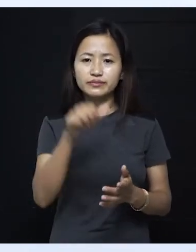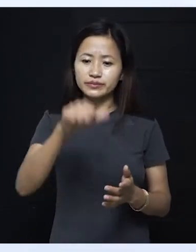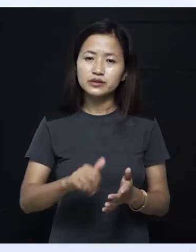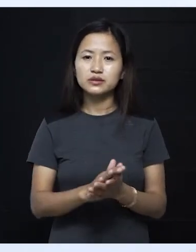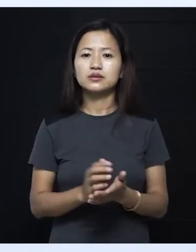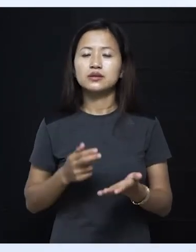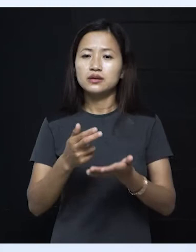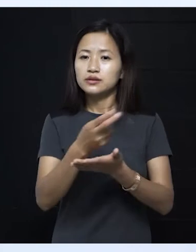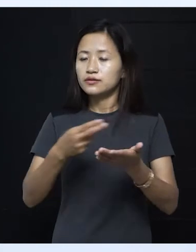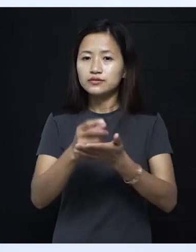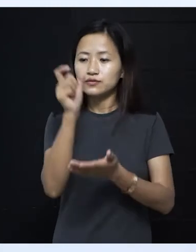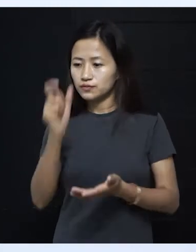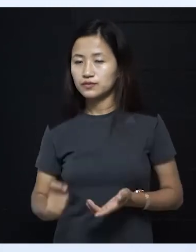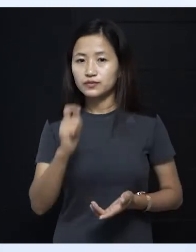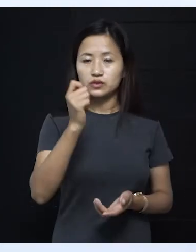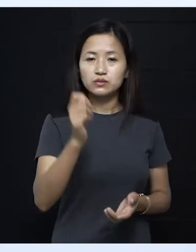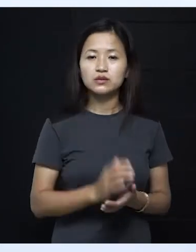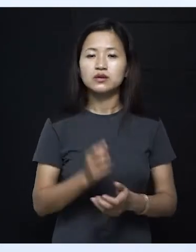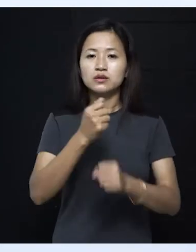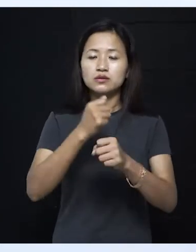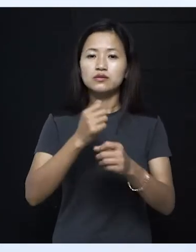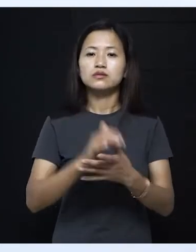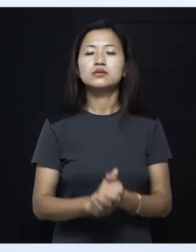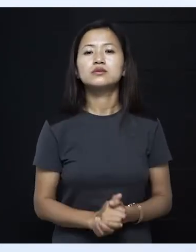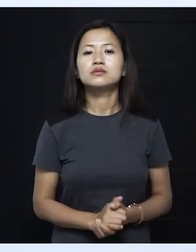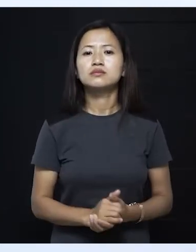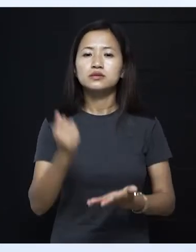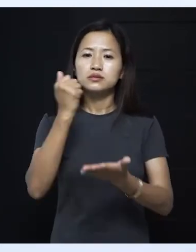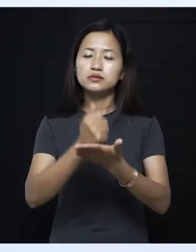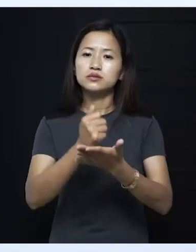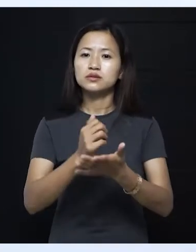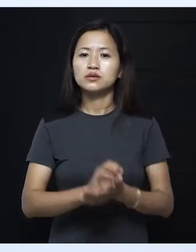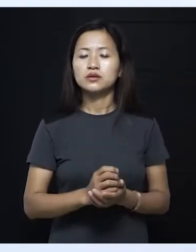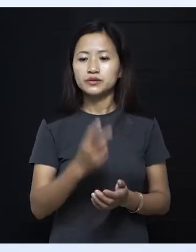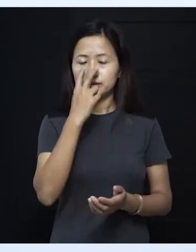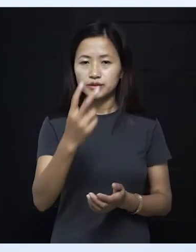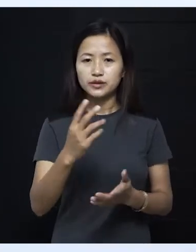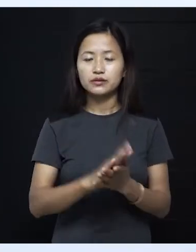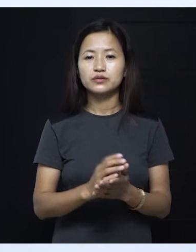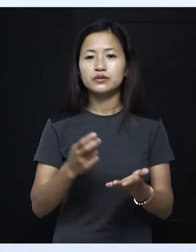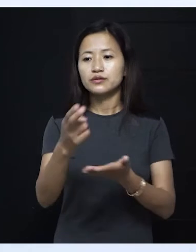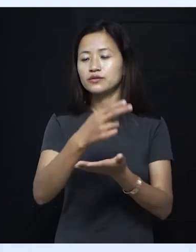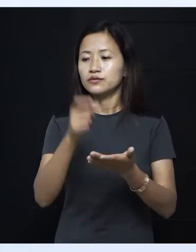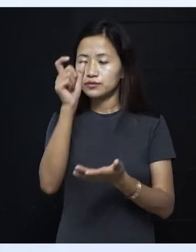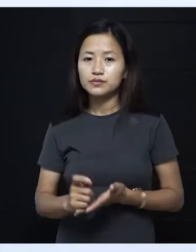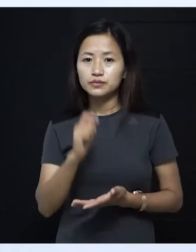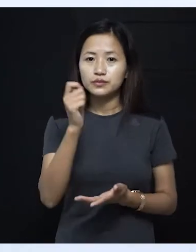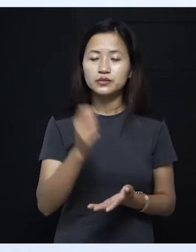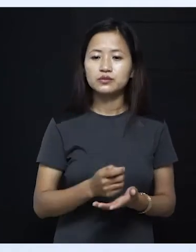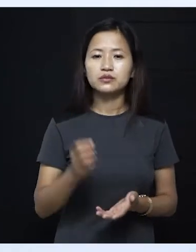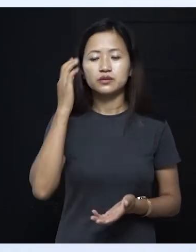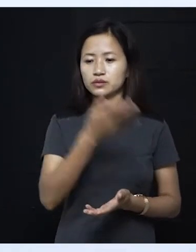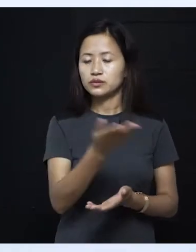So in order to avoid this, the government also, okay, they decided to check on the farmers so that they